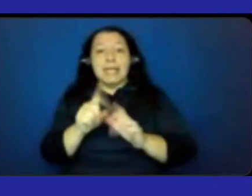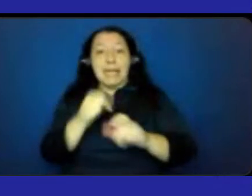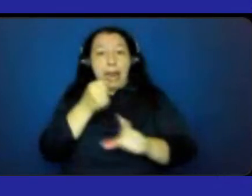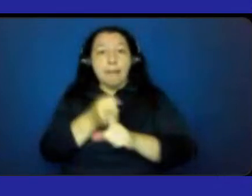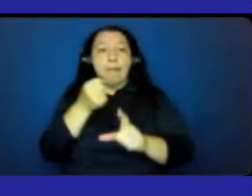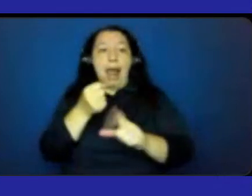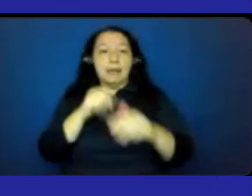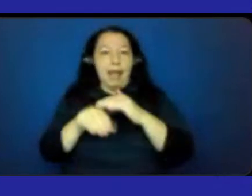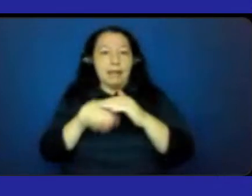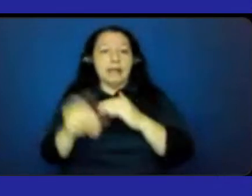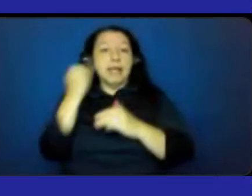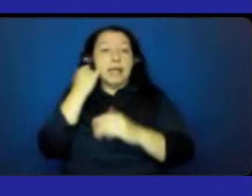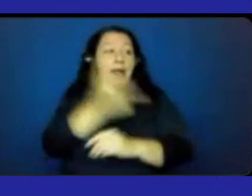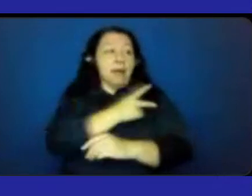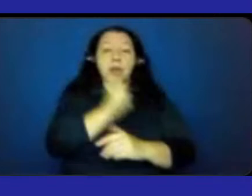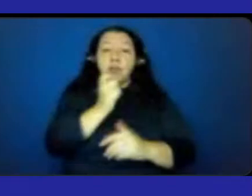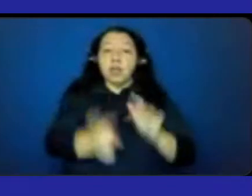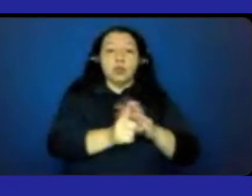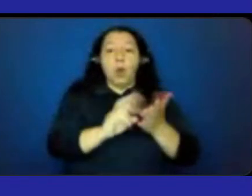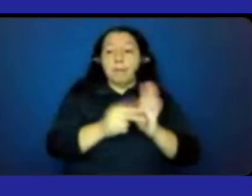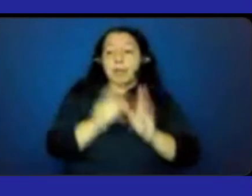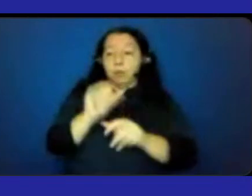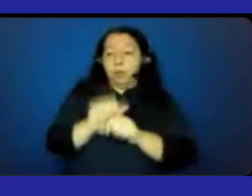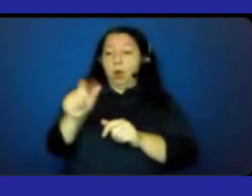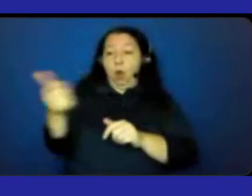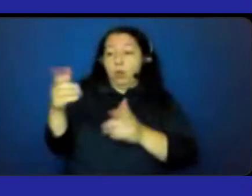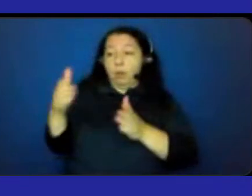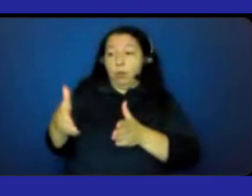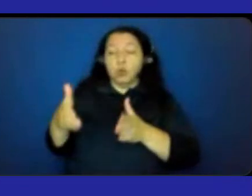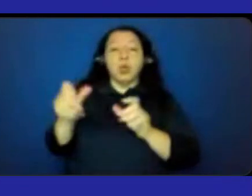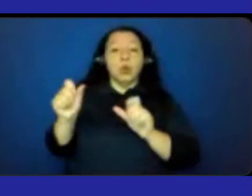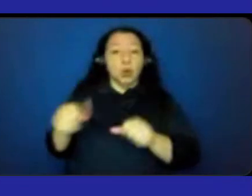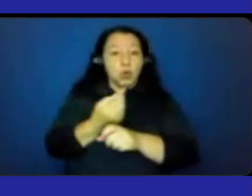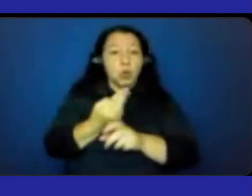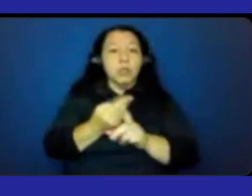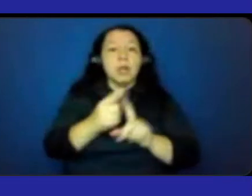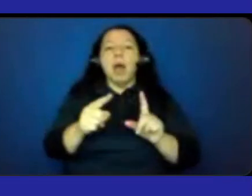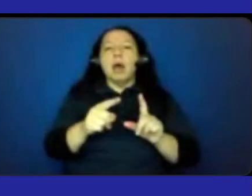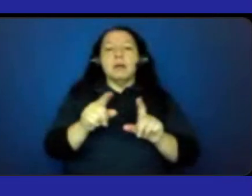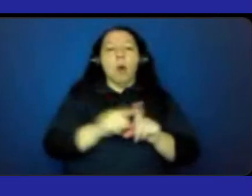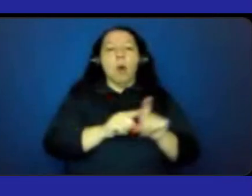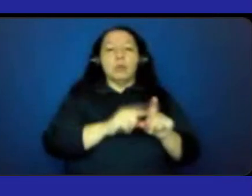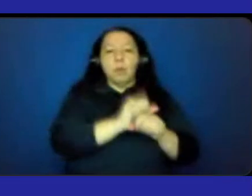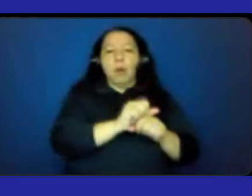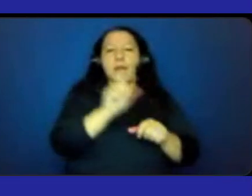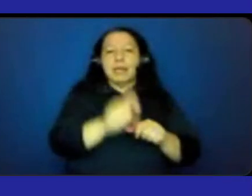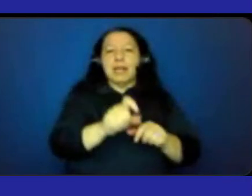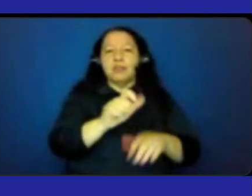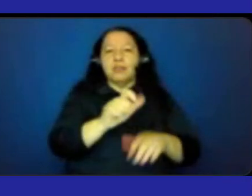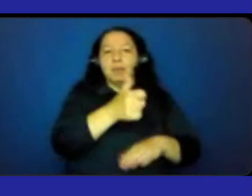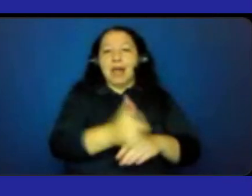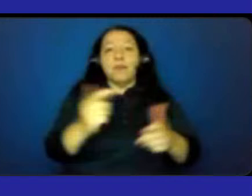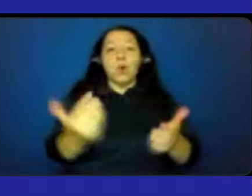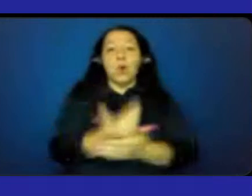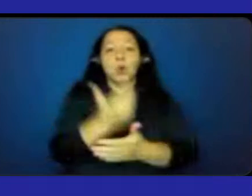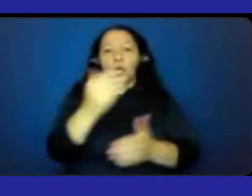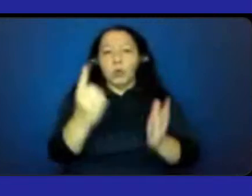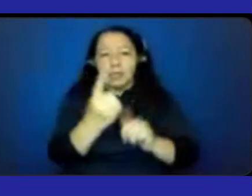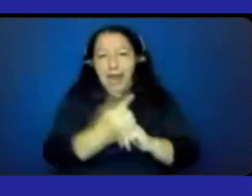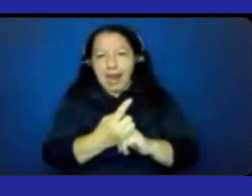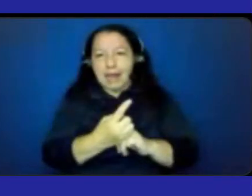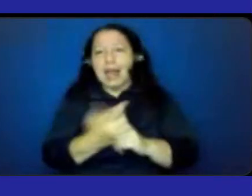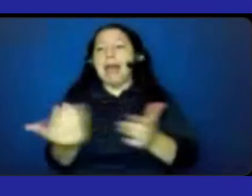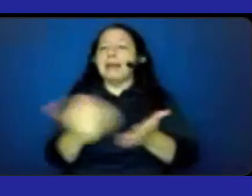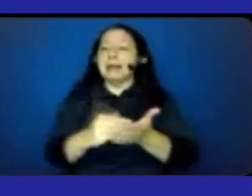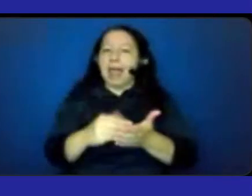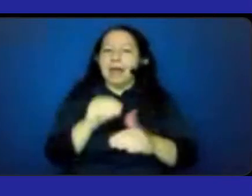was an appointment that someone else could have had, but it's also an appointment that has to get rescheduled, and that again affects access for everybody. Next,